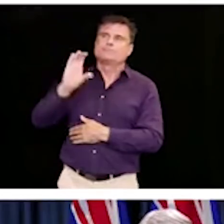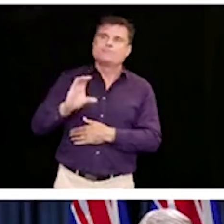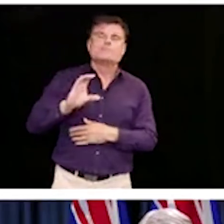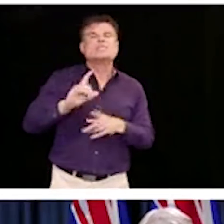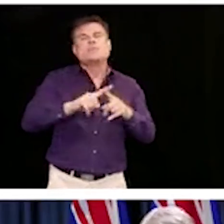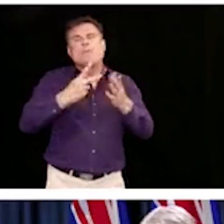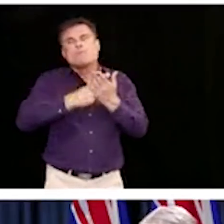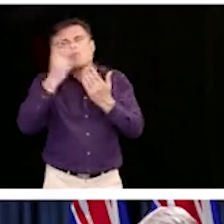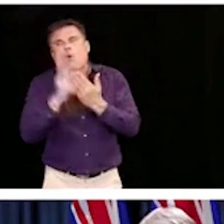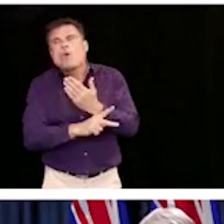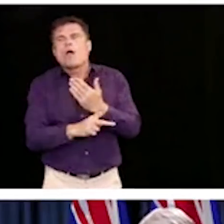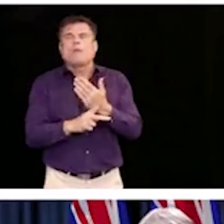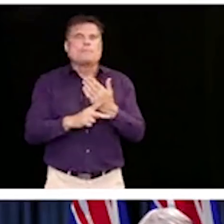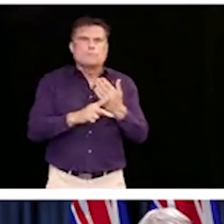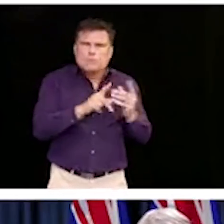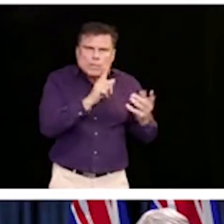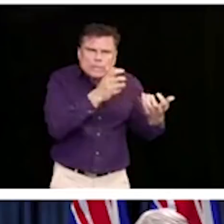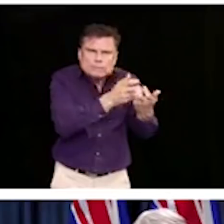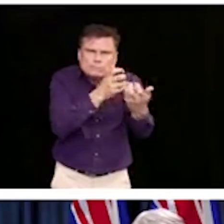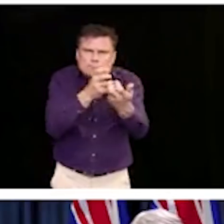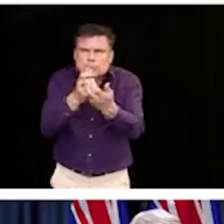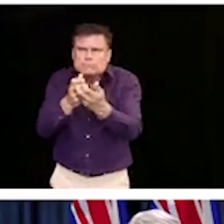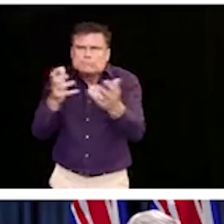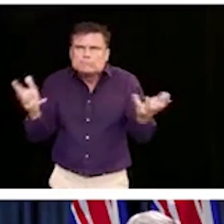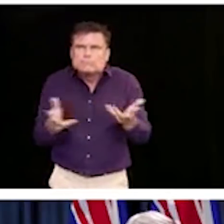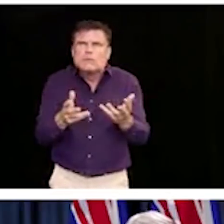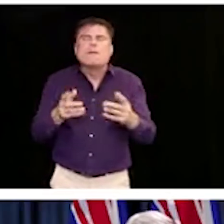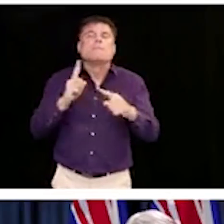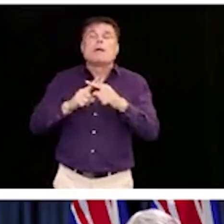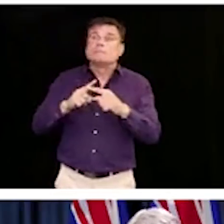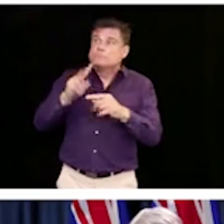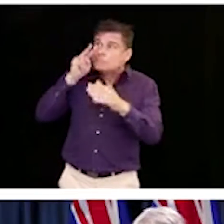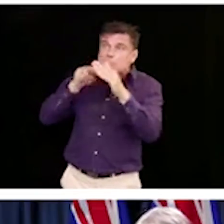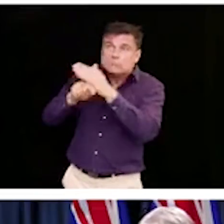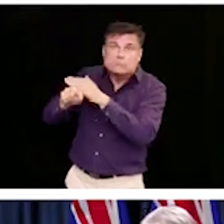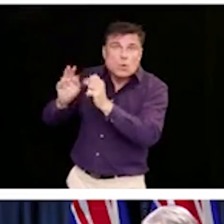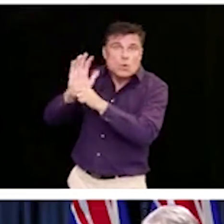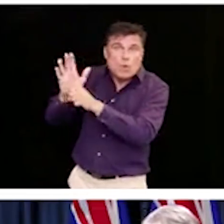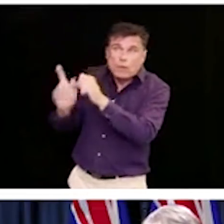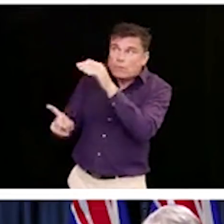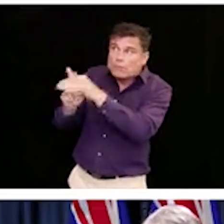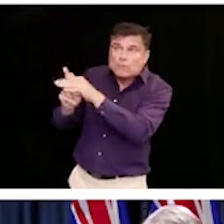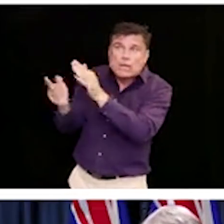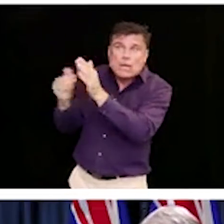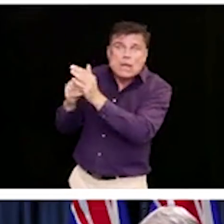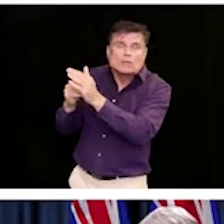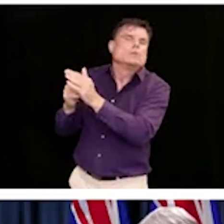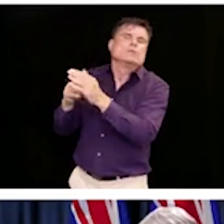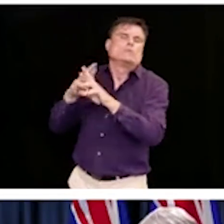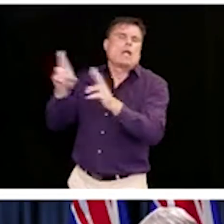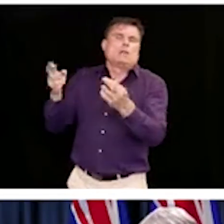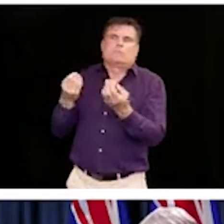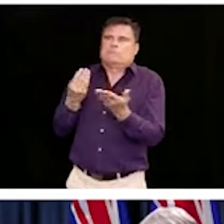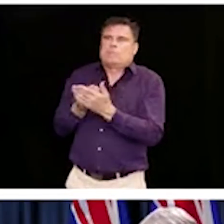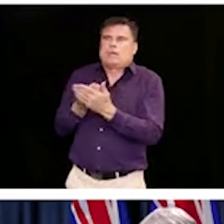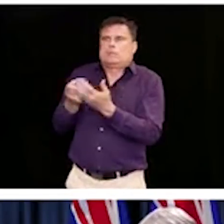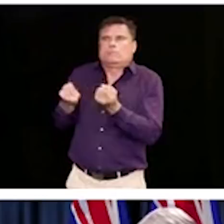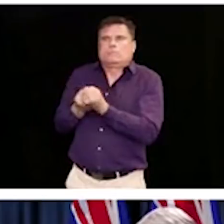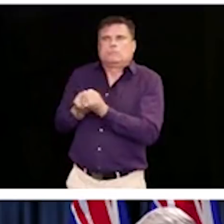caseload needs, other pandemic response needs that may come up, and other programs that may face pressure because of